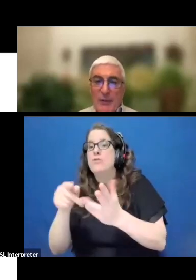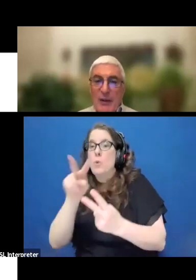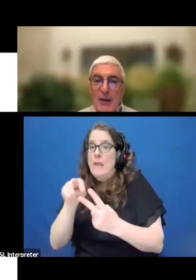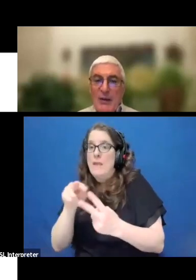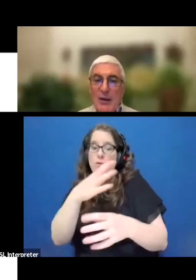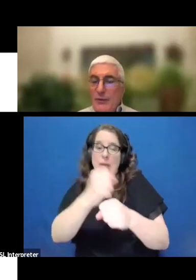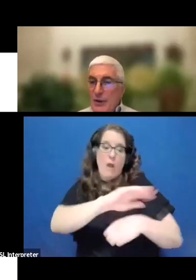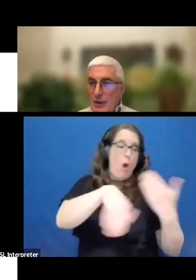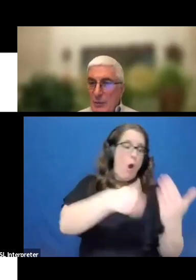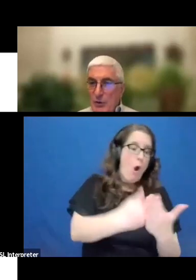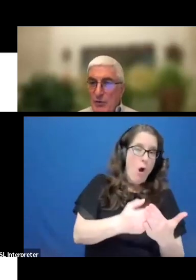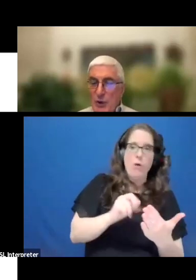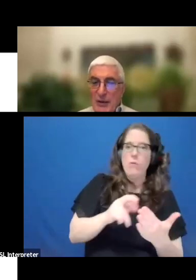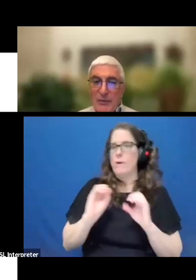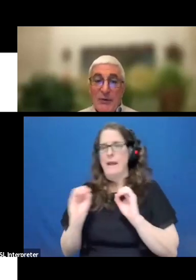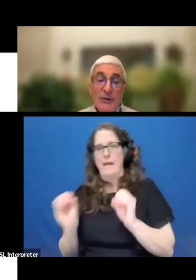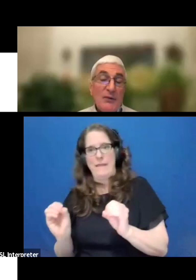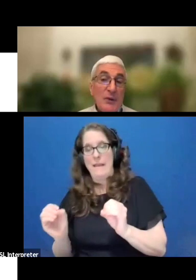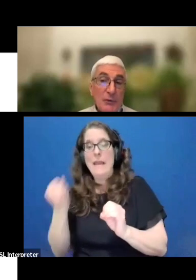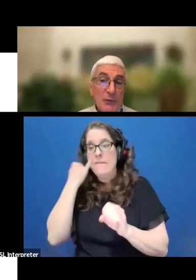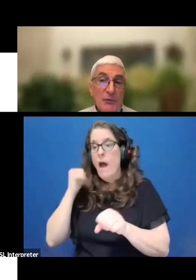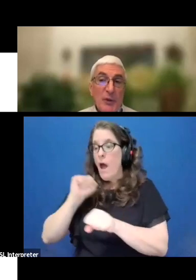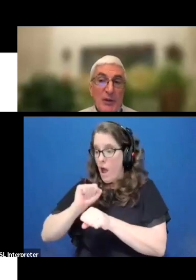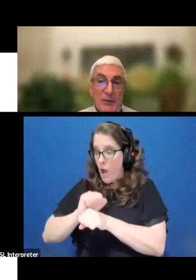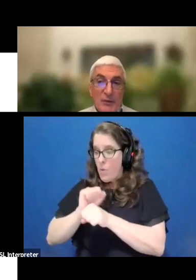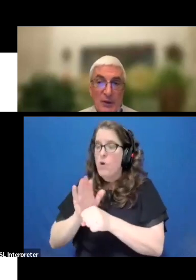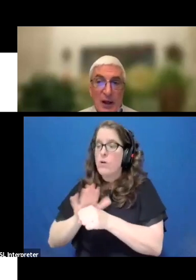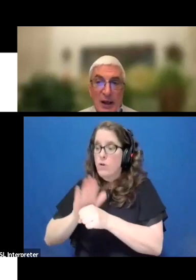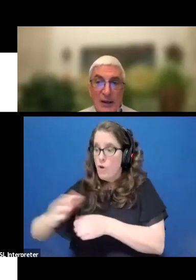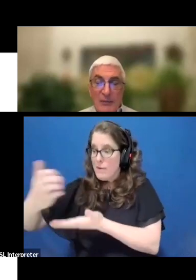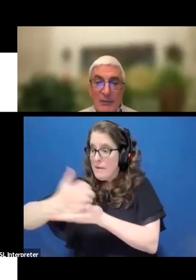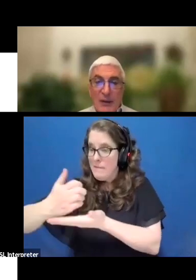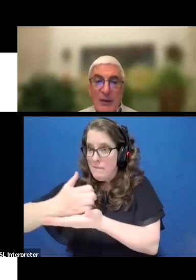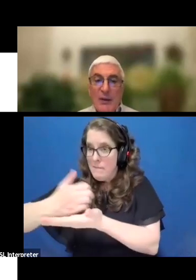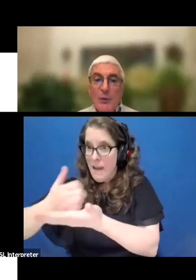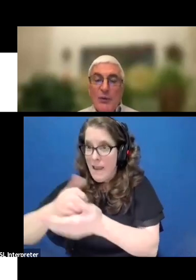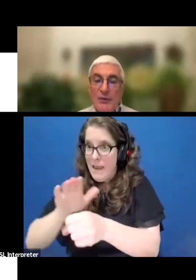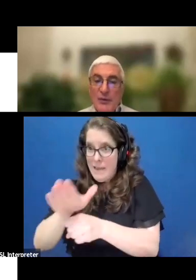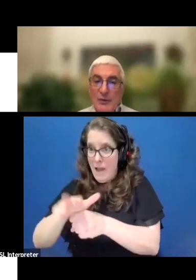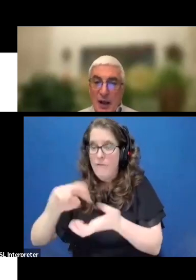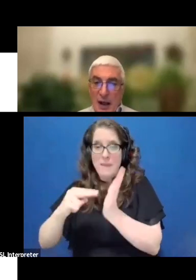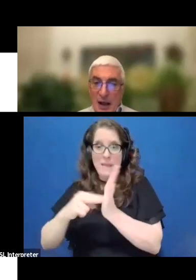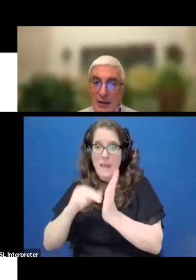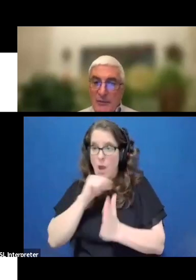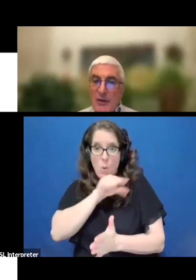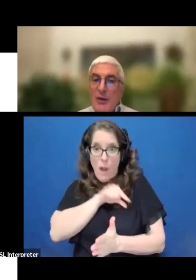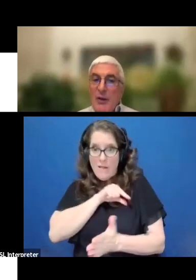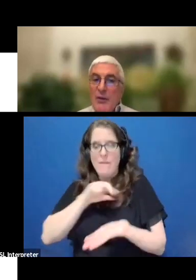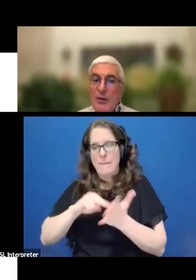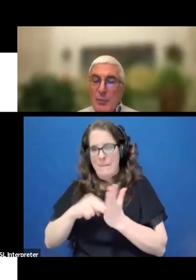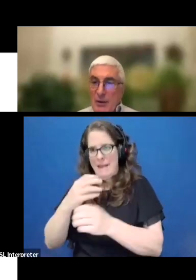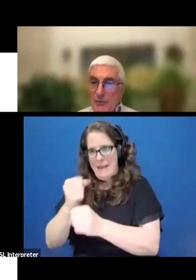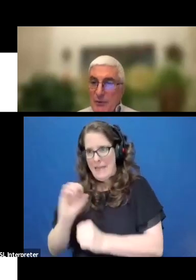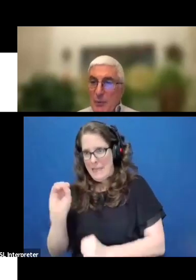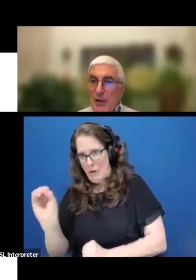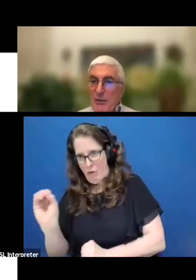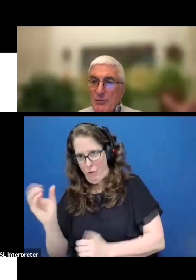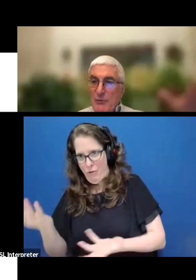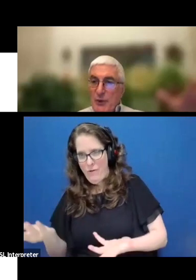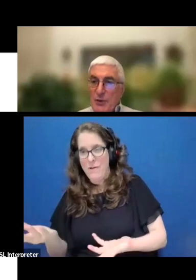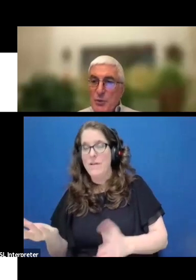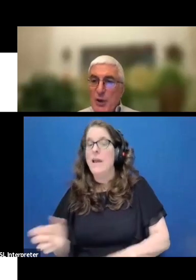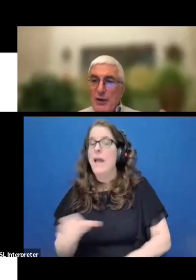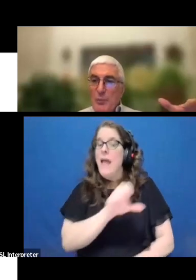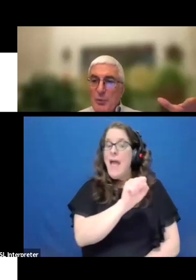benefit. Nothing in between. This is different from SSI. With SSI, the benefit amount